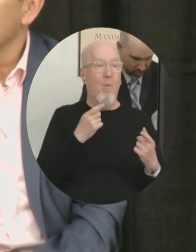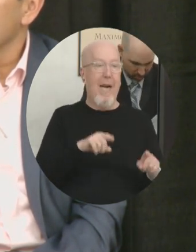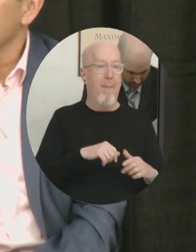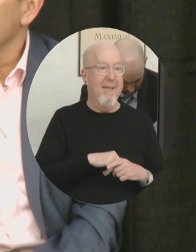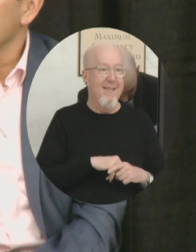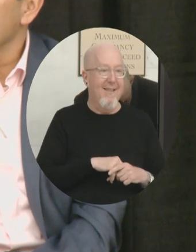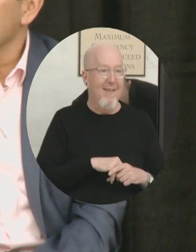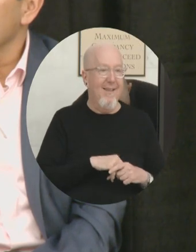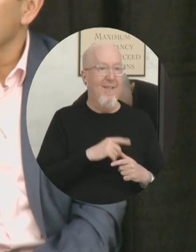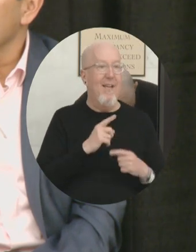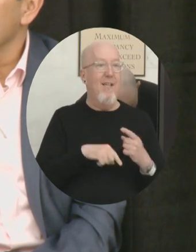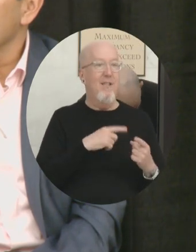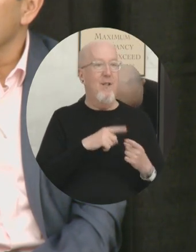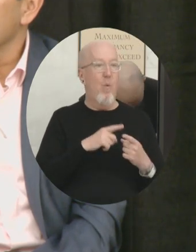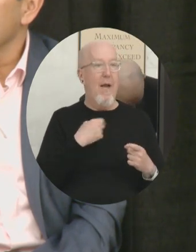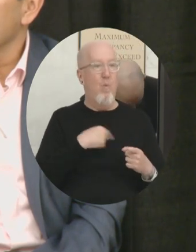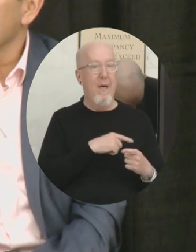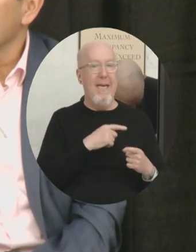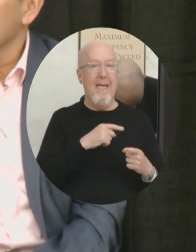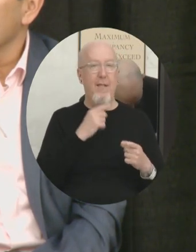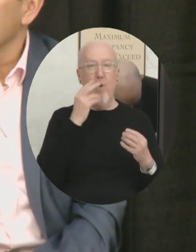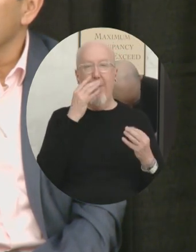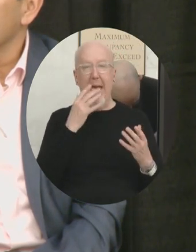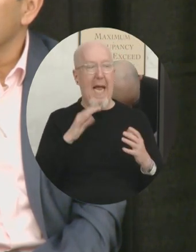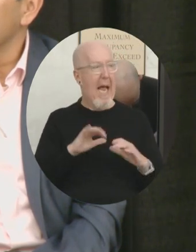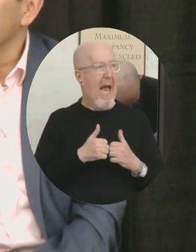So when we're looking to how we become